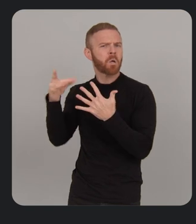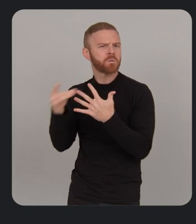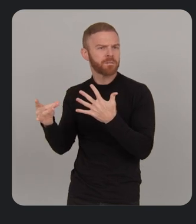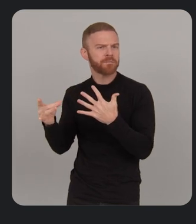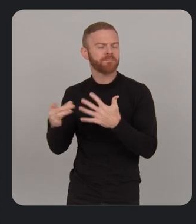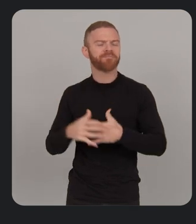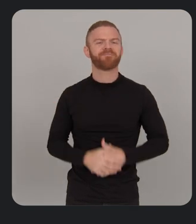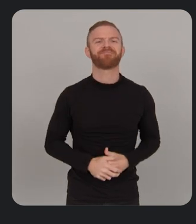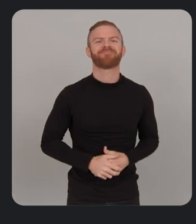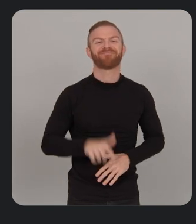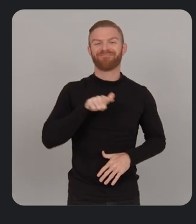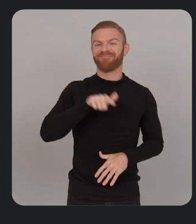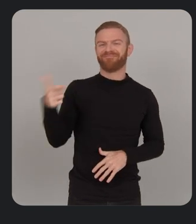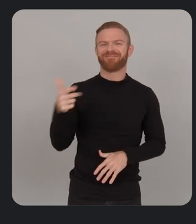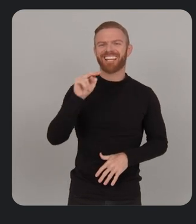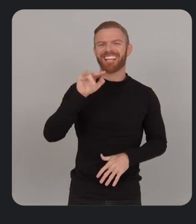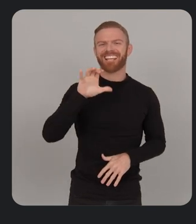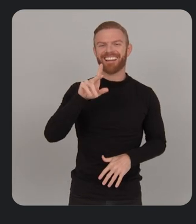Over to Nick and Yvonne.